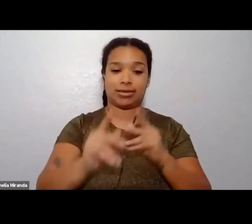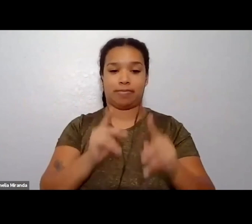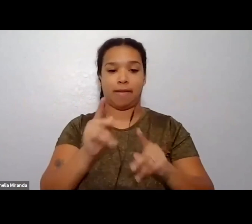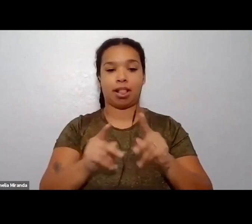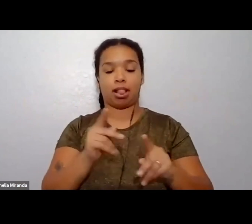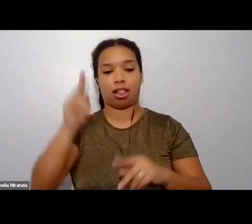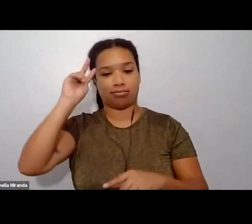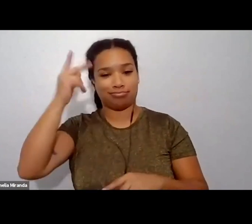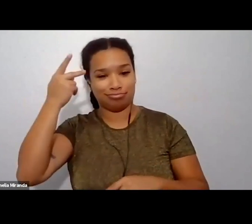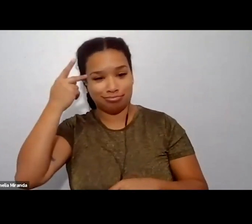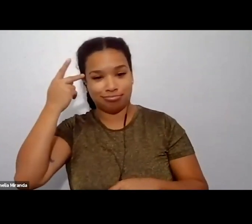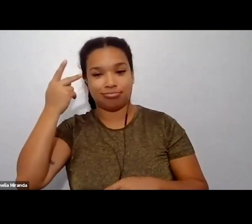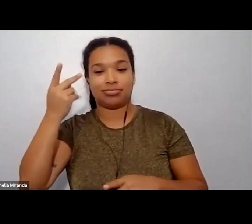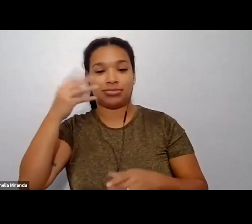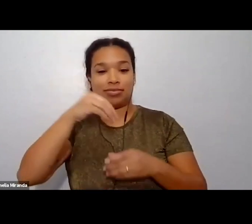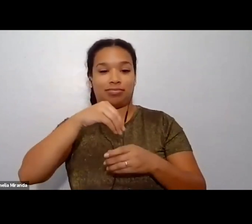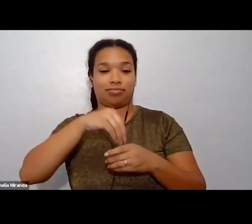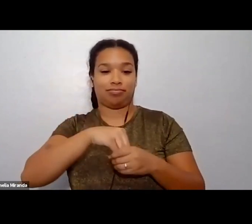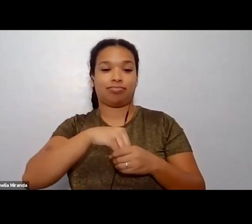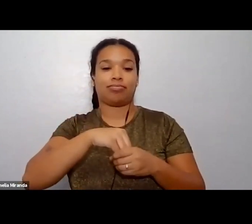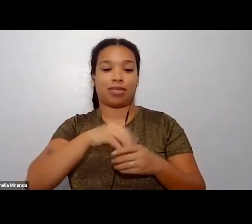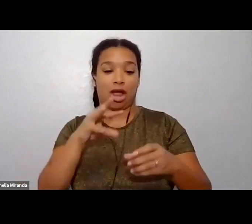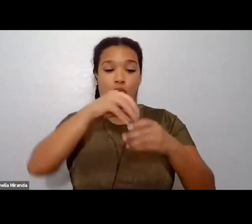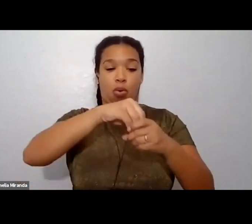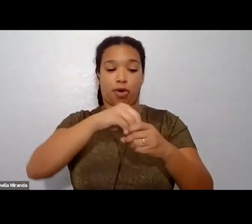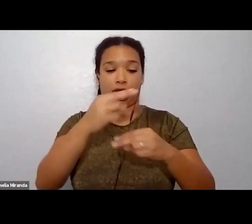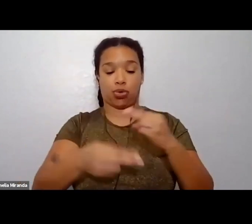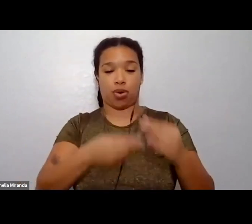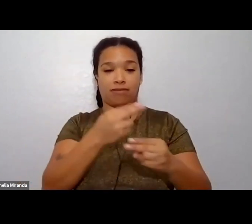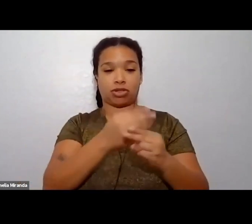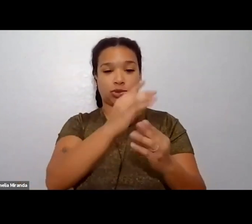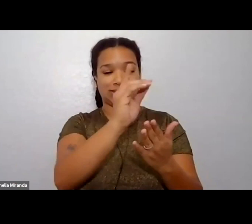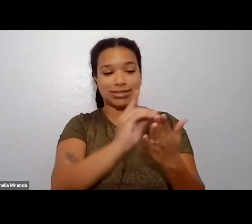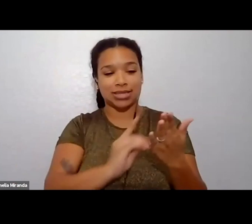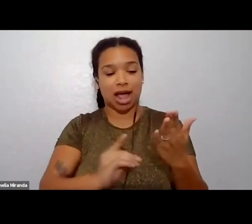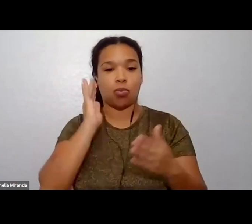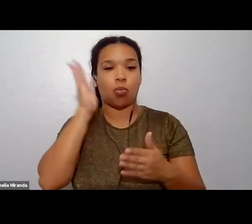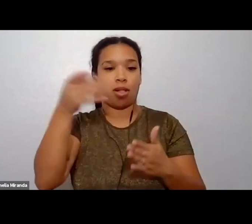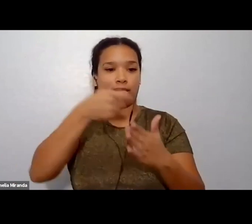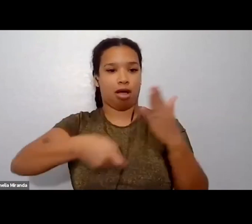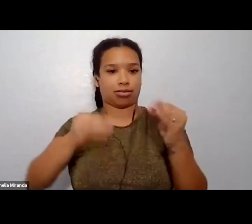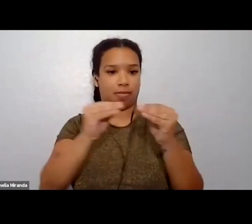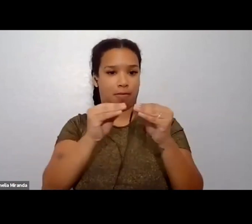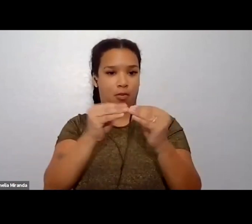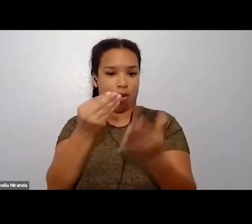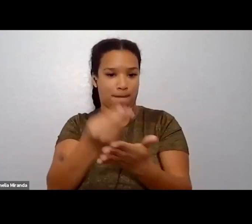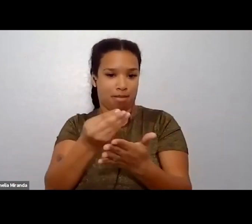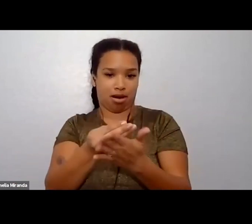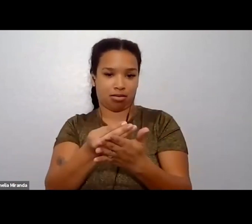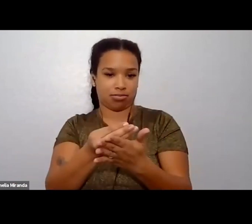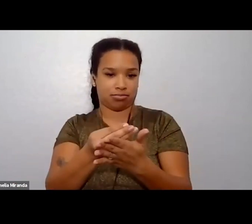that incorporating universal design is going to cost more money. And that's